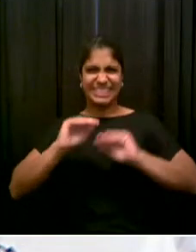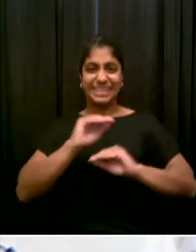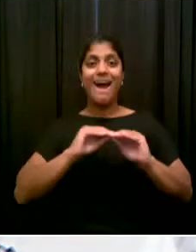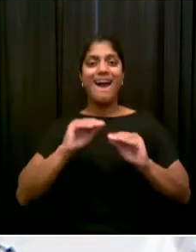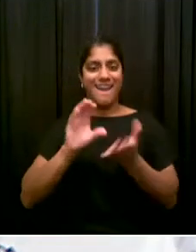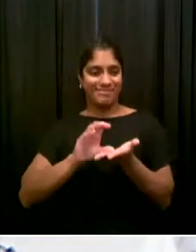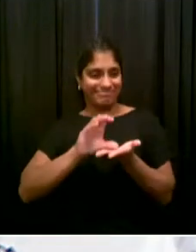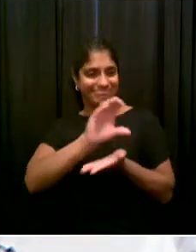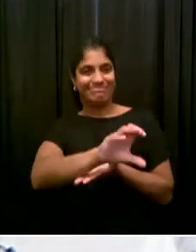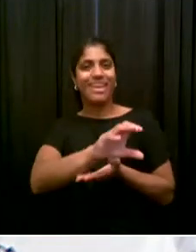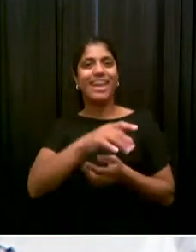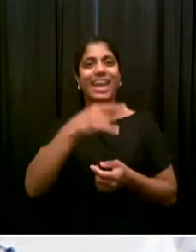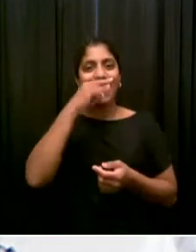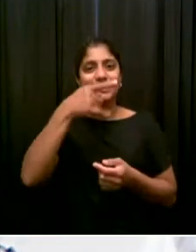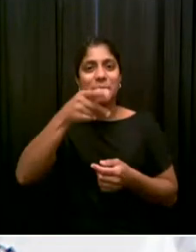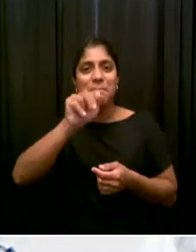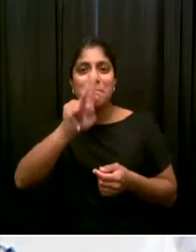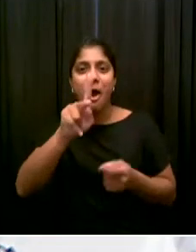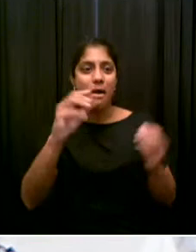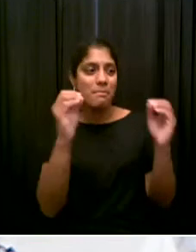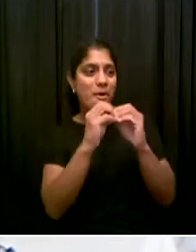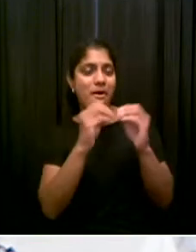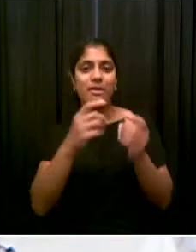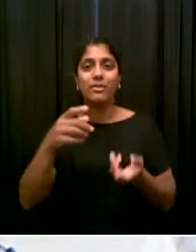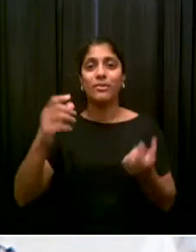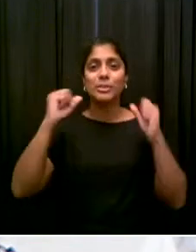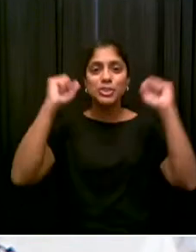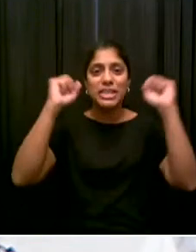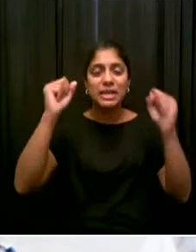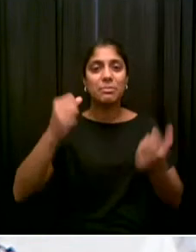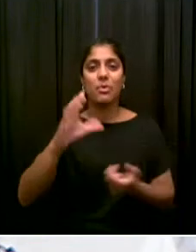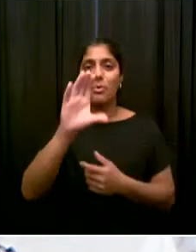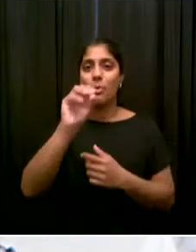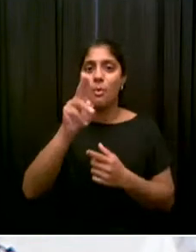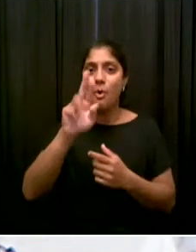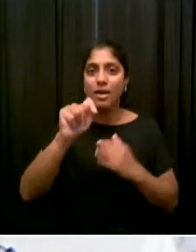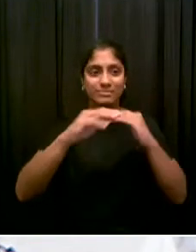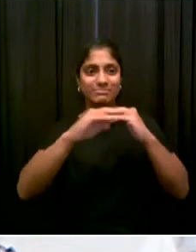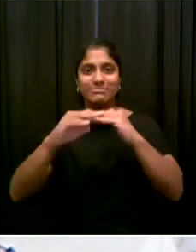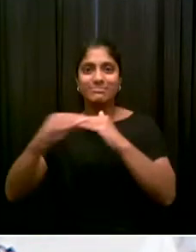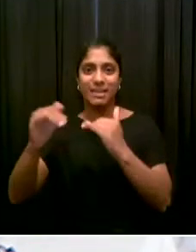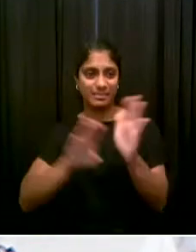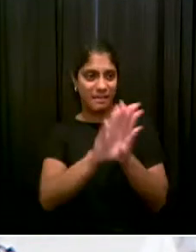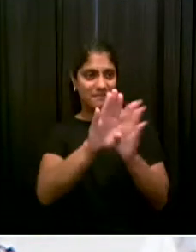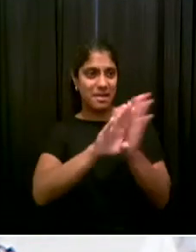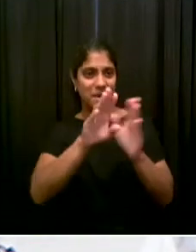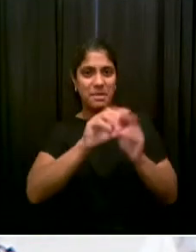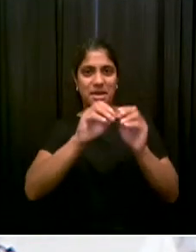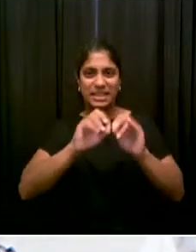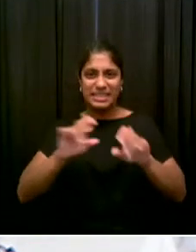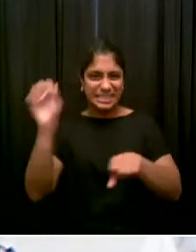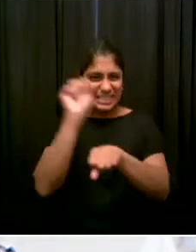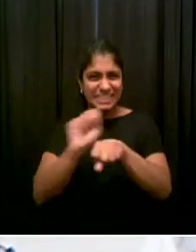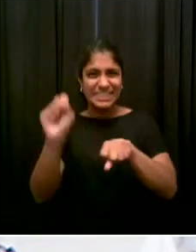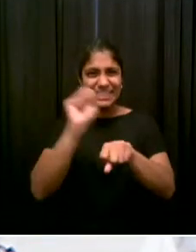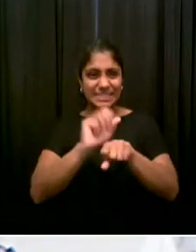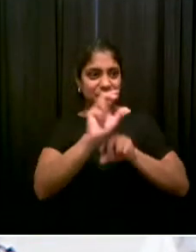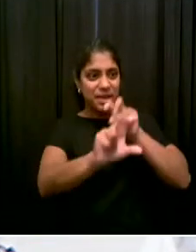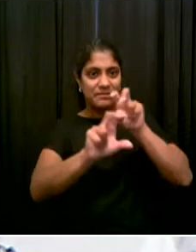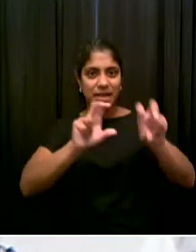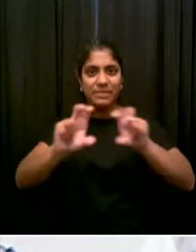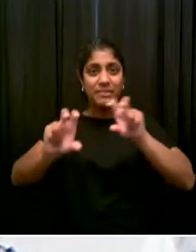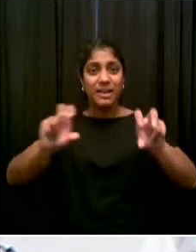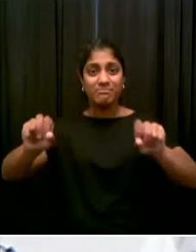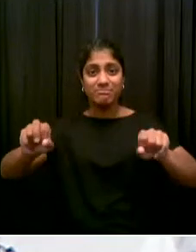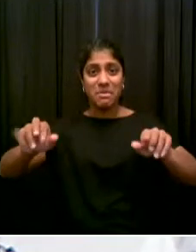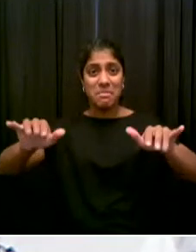front there that this isn't something that we're starting now. We've been working on this all through COVID. Sometimes we may have been bending the rules and